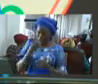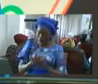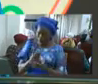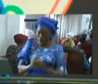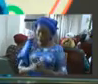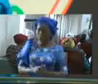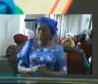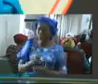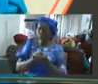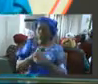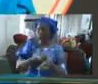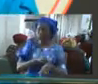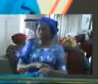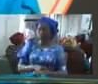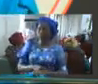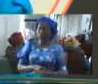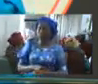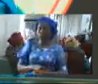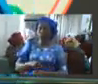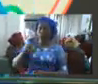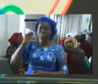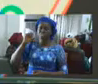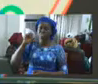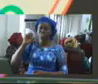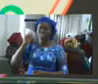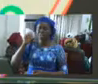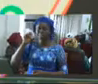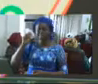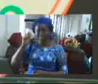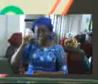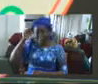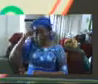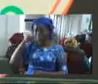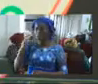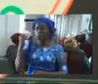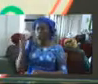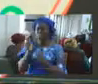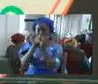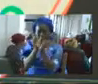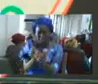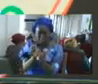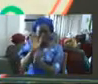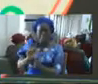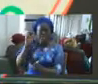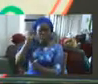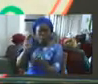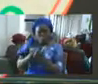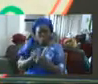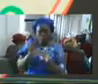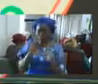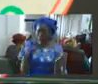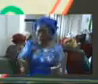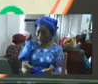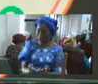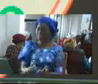Samson was bound by his own relatives, and they